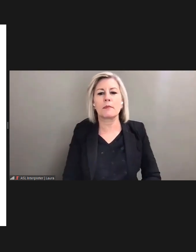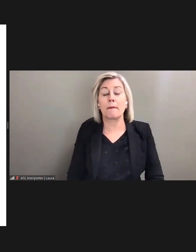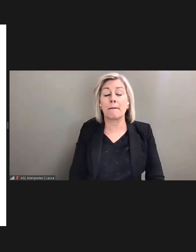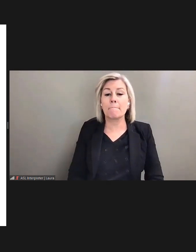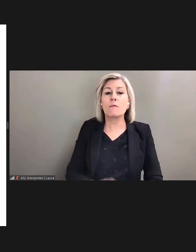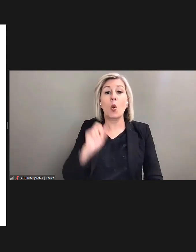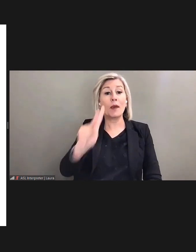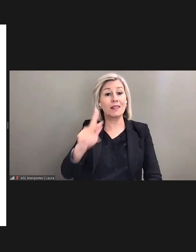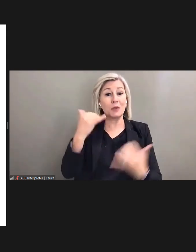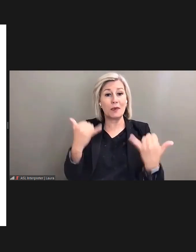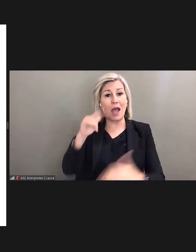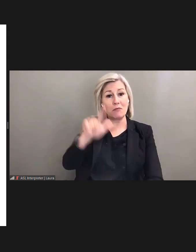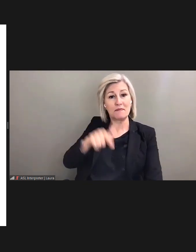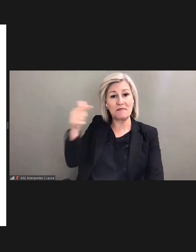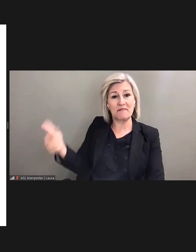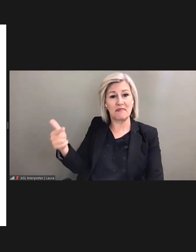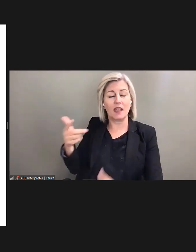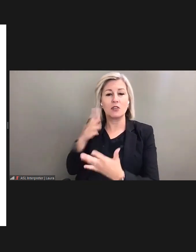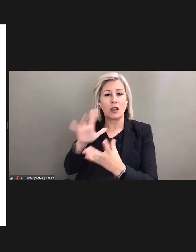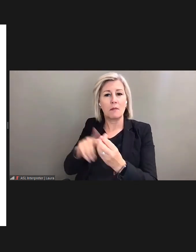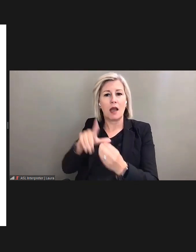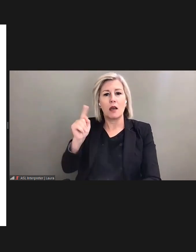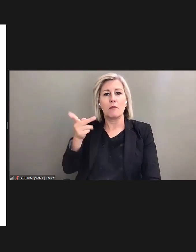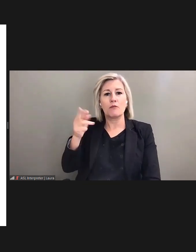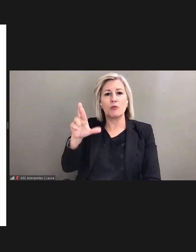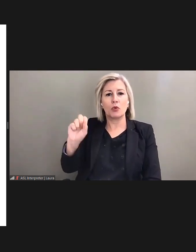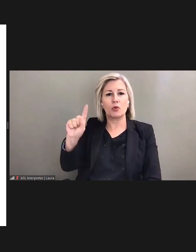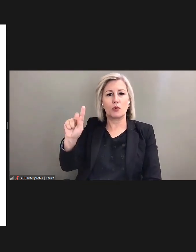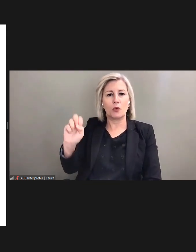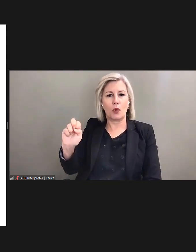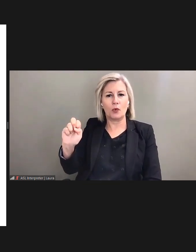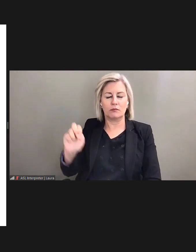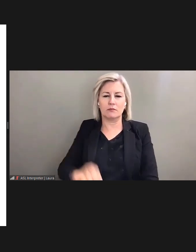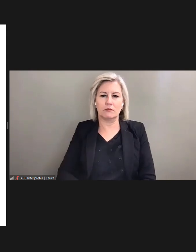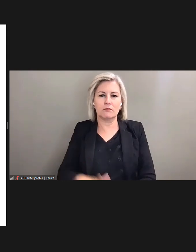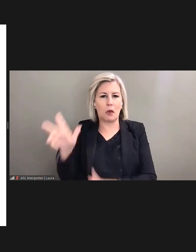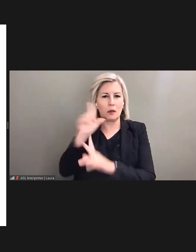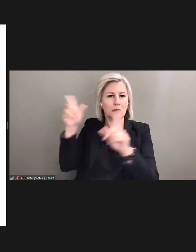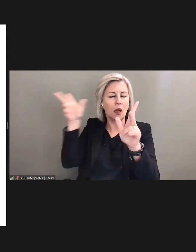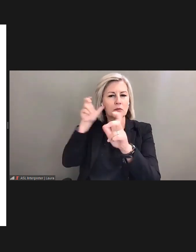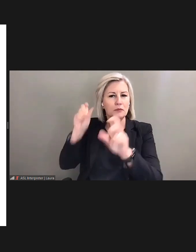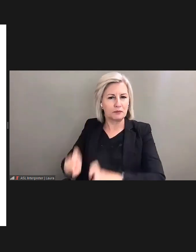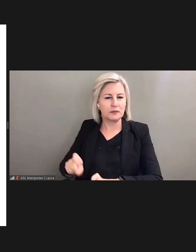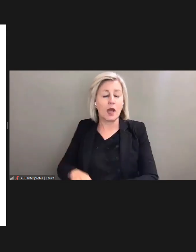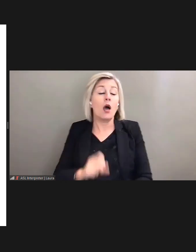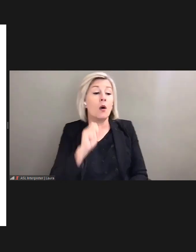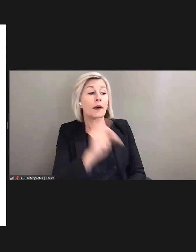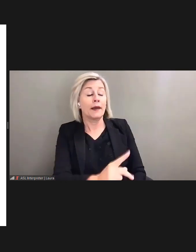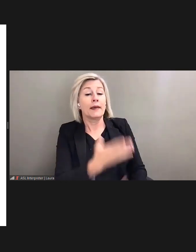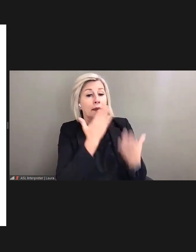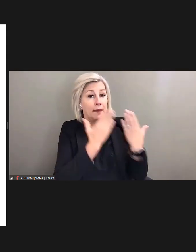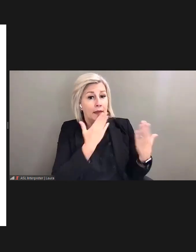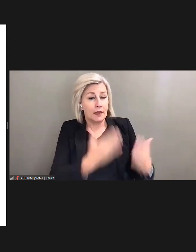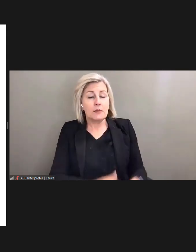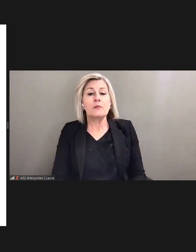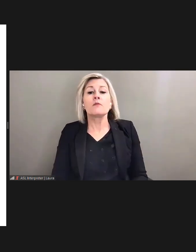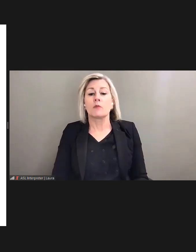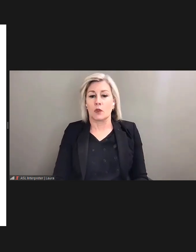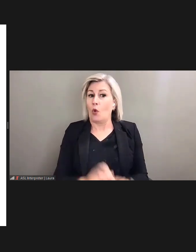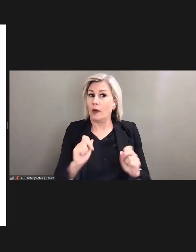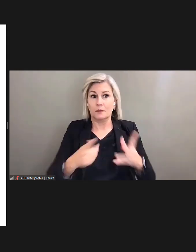I'm going to hand it over to you to jump into pure tone audiometry. Great, thank you so much. So let's jump